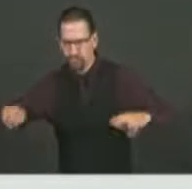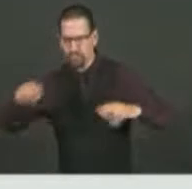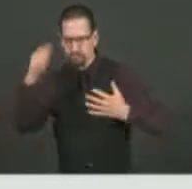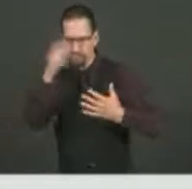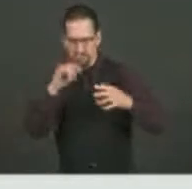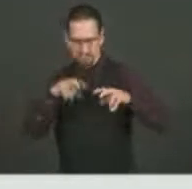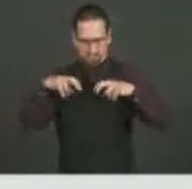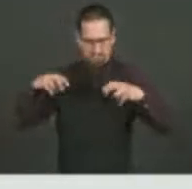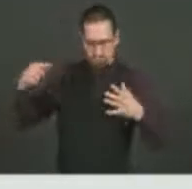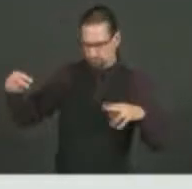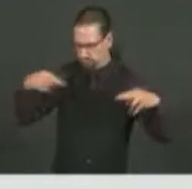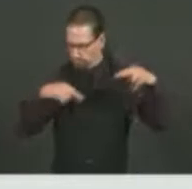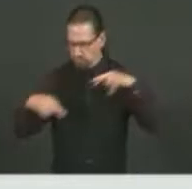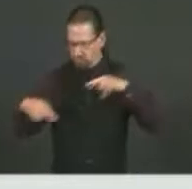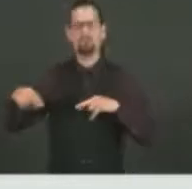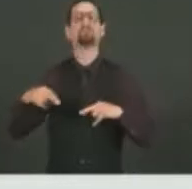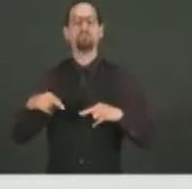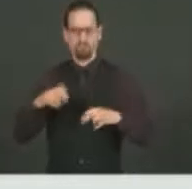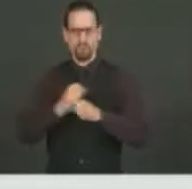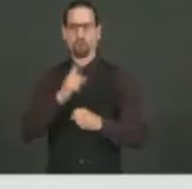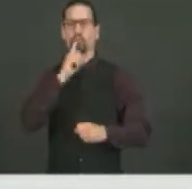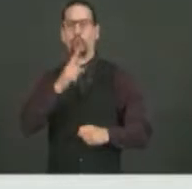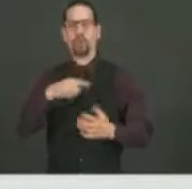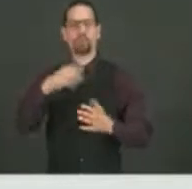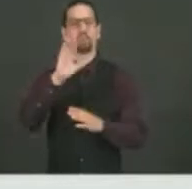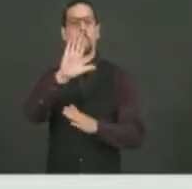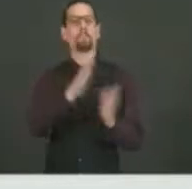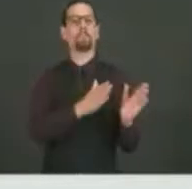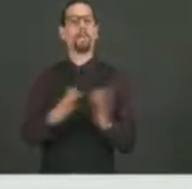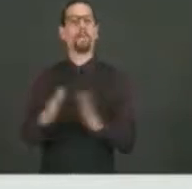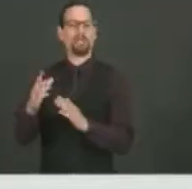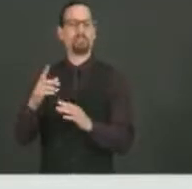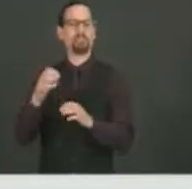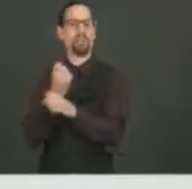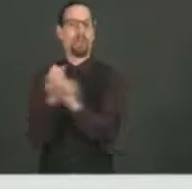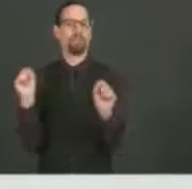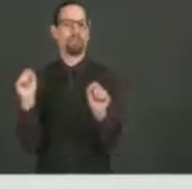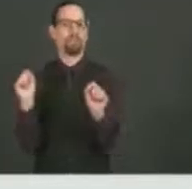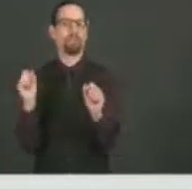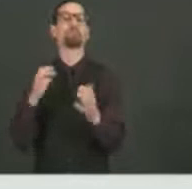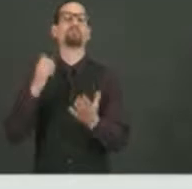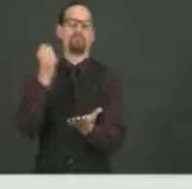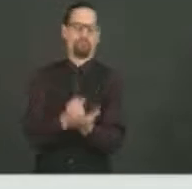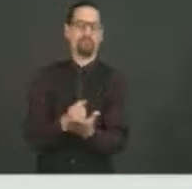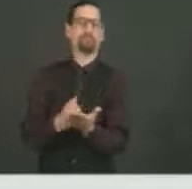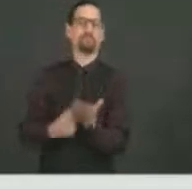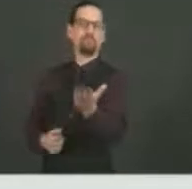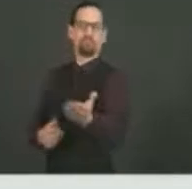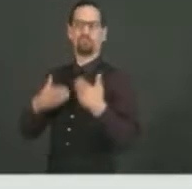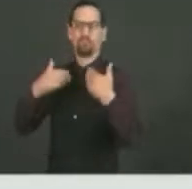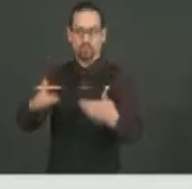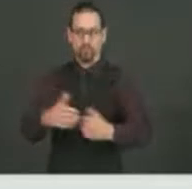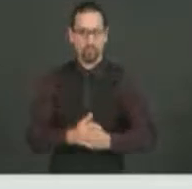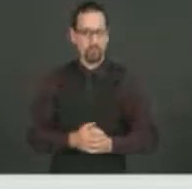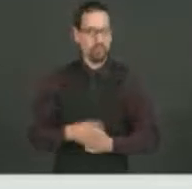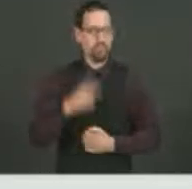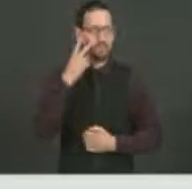The documents that are on your screen now will be posted later today on